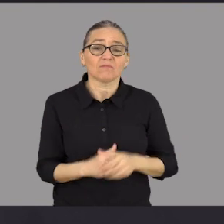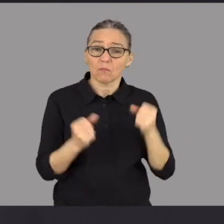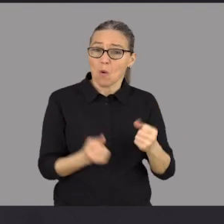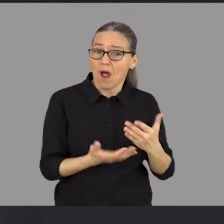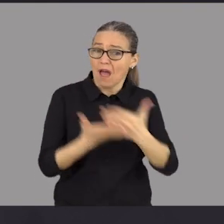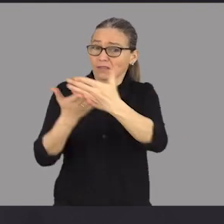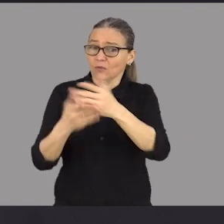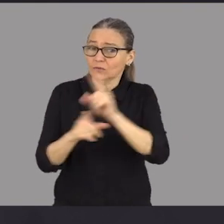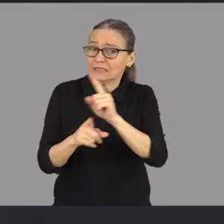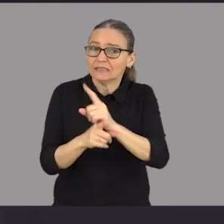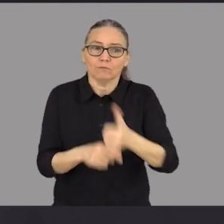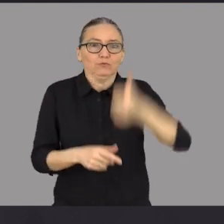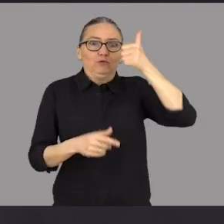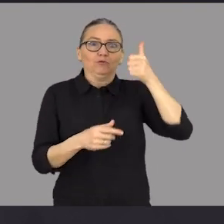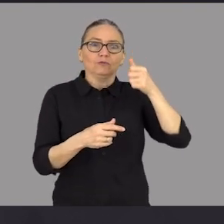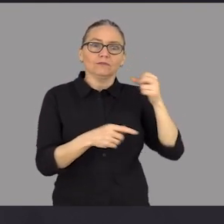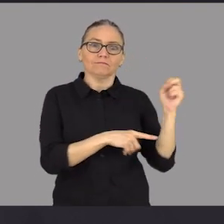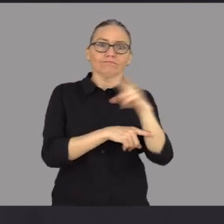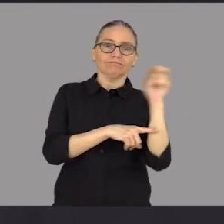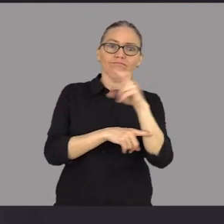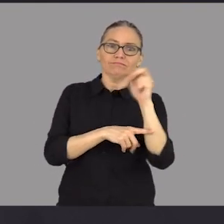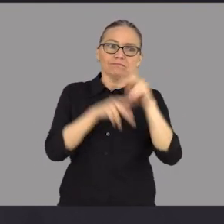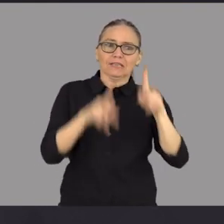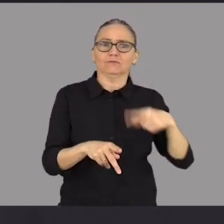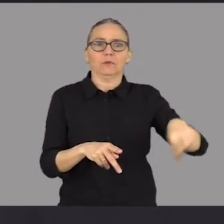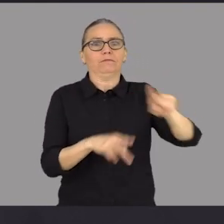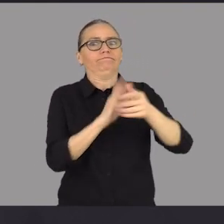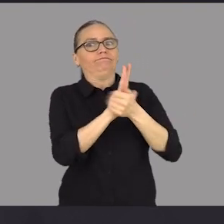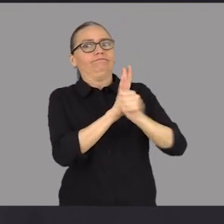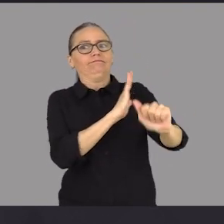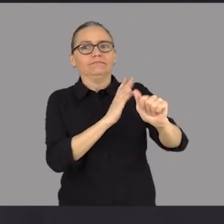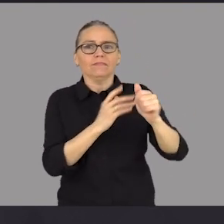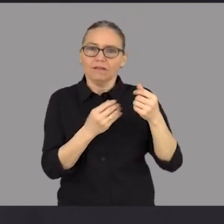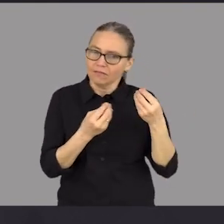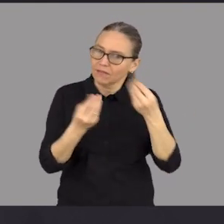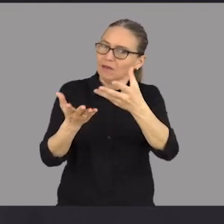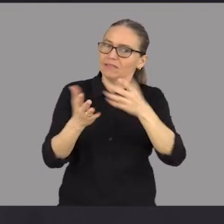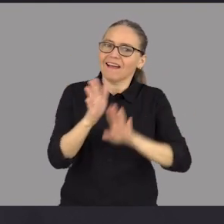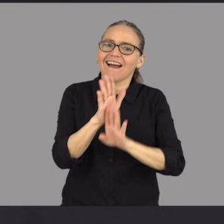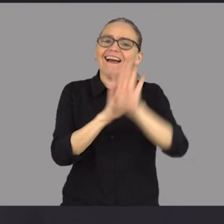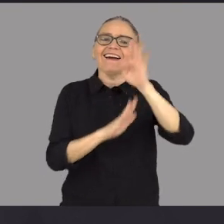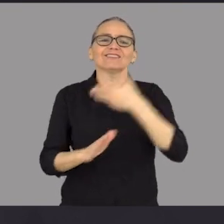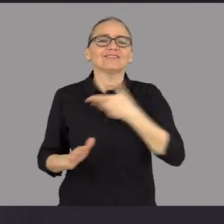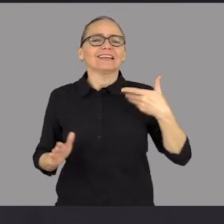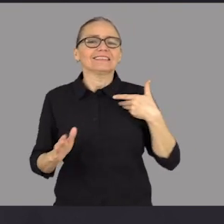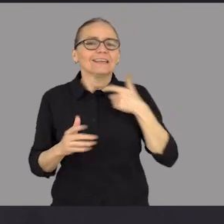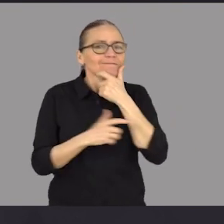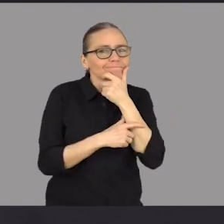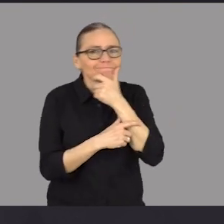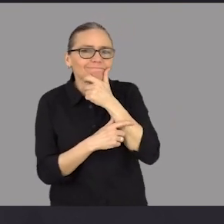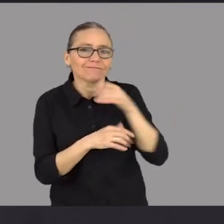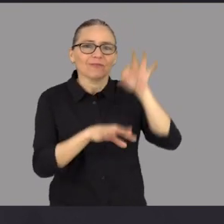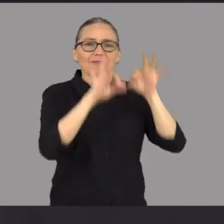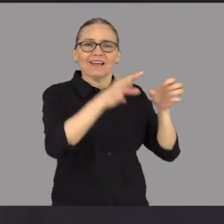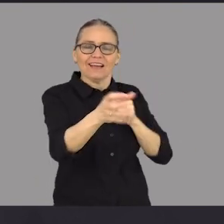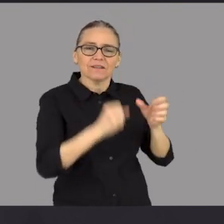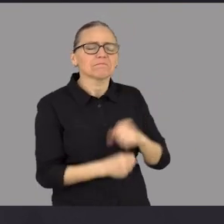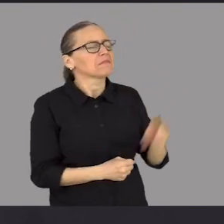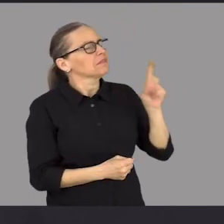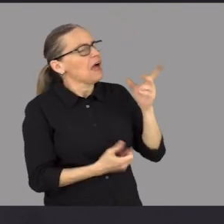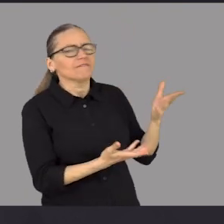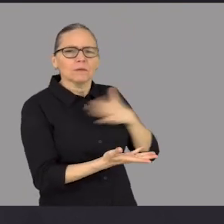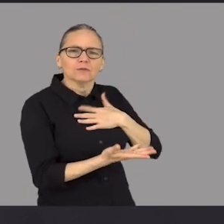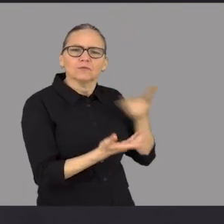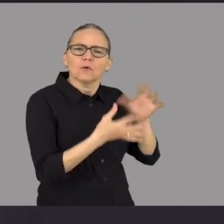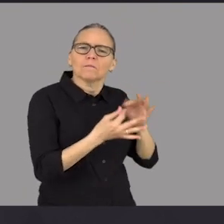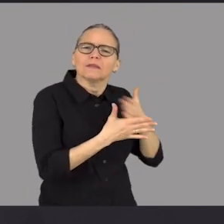can help you receive more applications from talented individuals, improving your chances of finding the right match for the